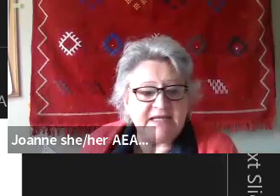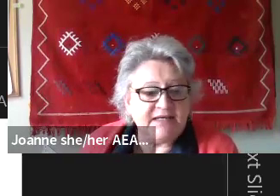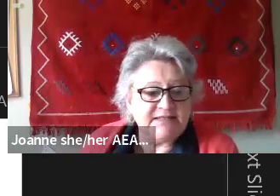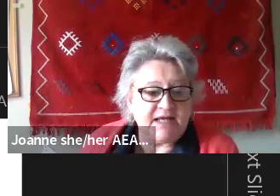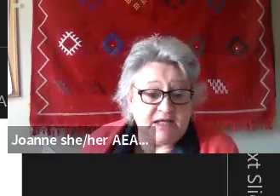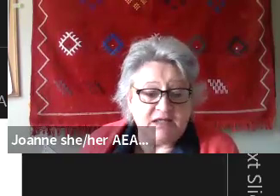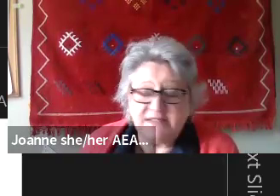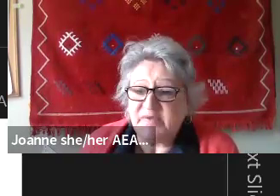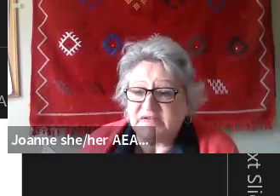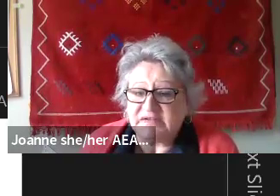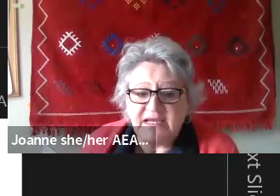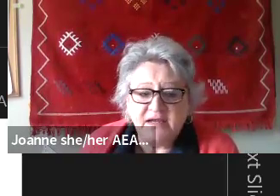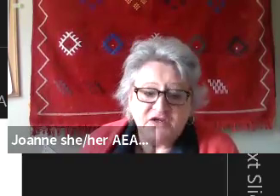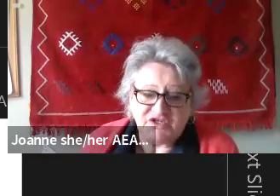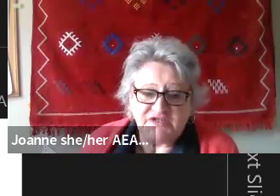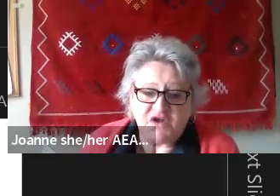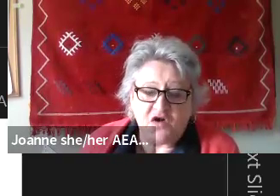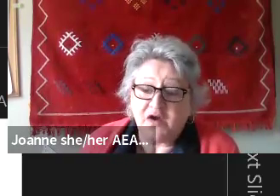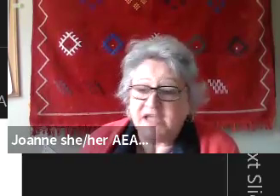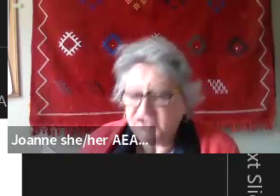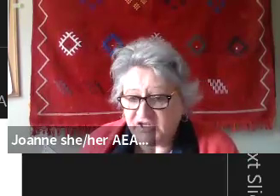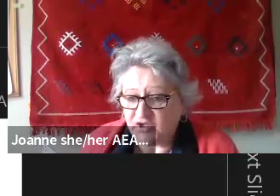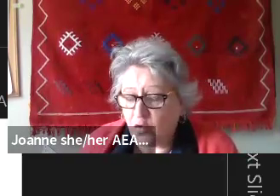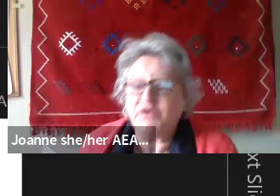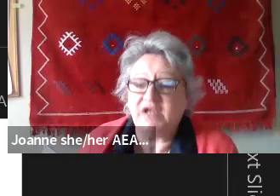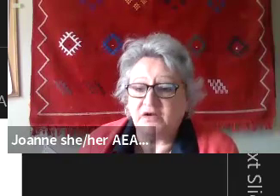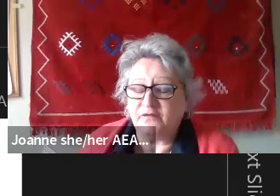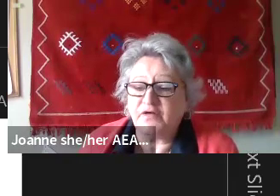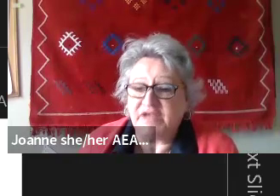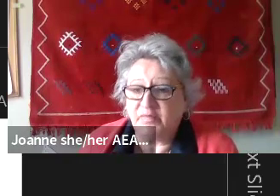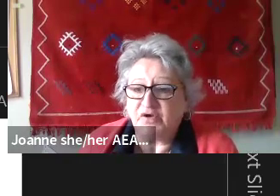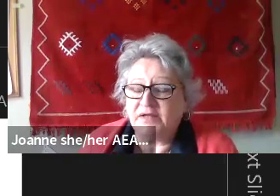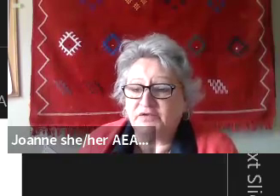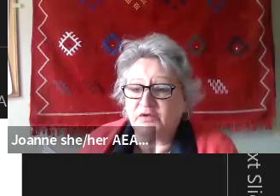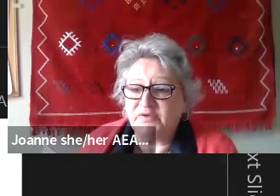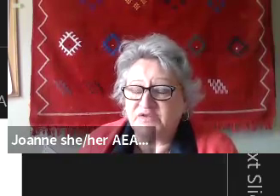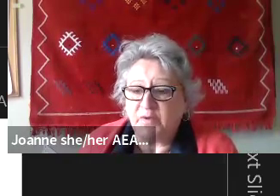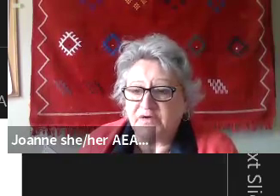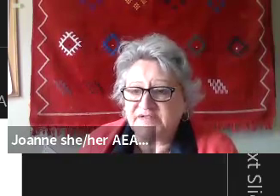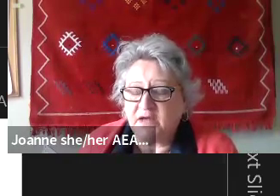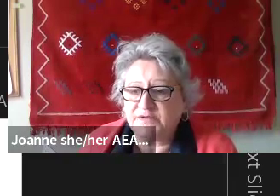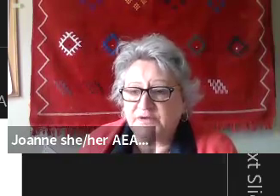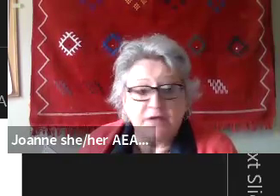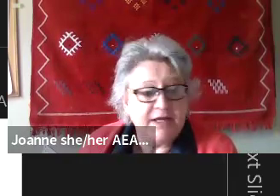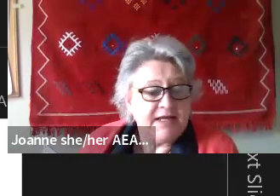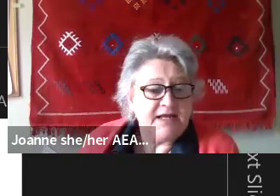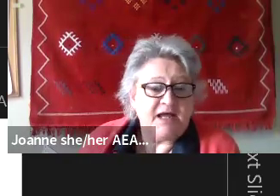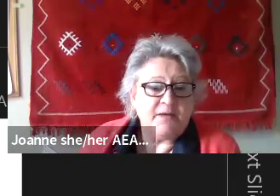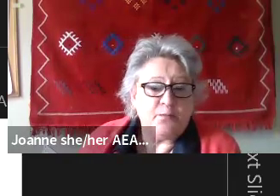today is Elizabeth Lee. She's our Education Coordinator for the Alberta Elder Abuse Awareness